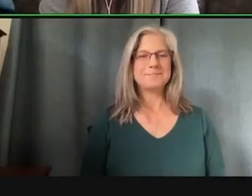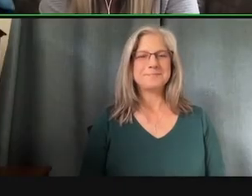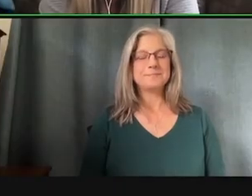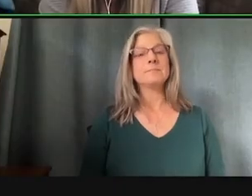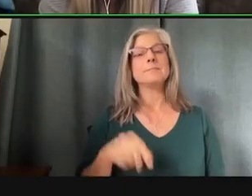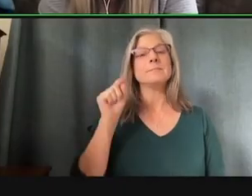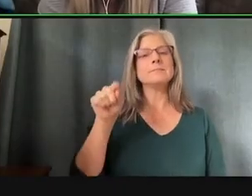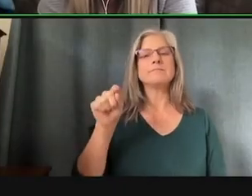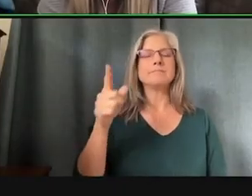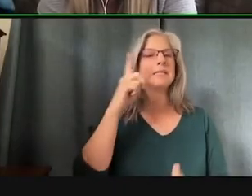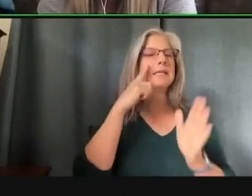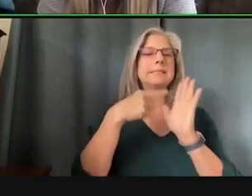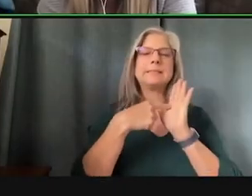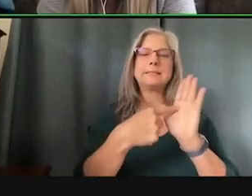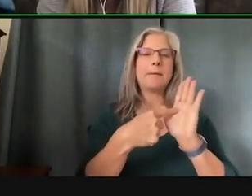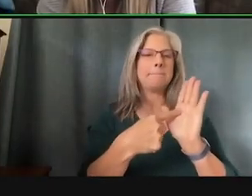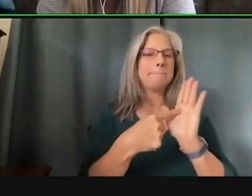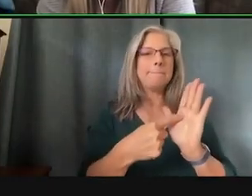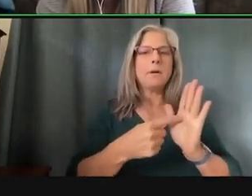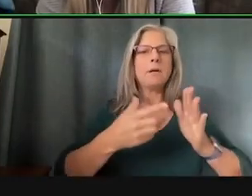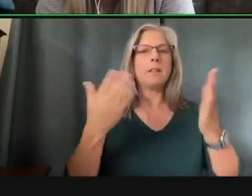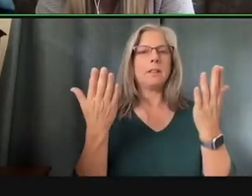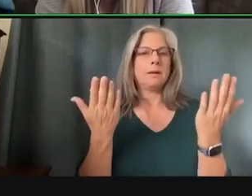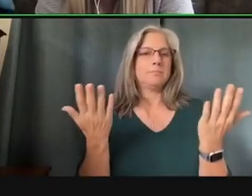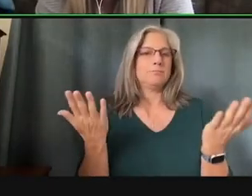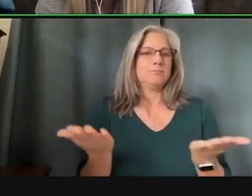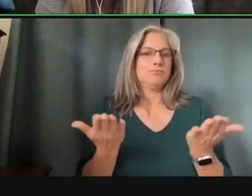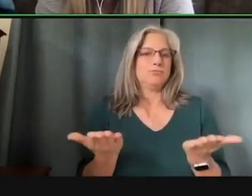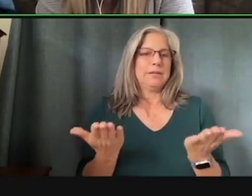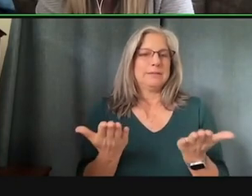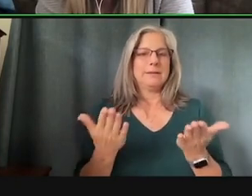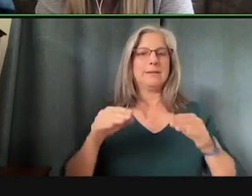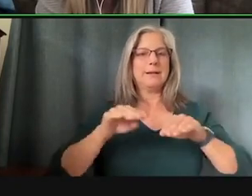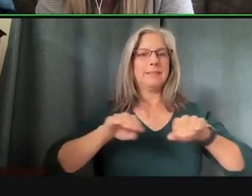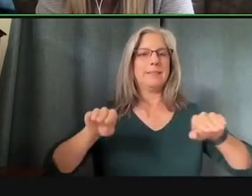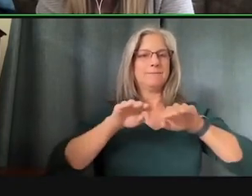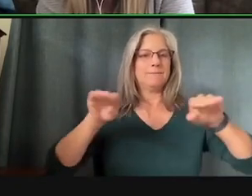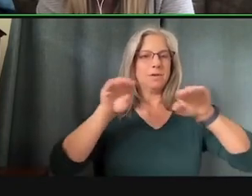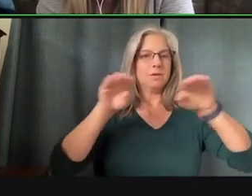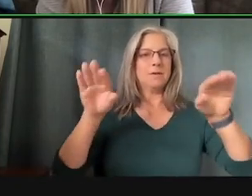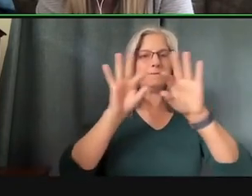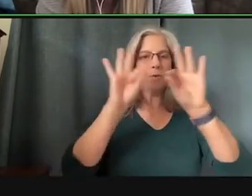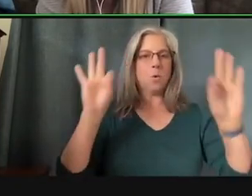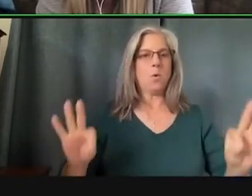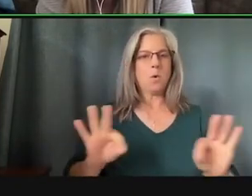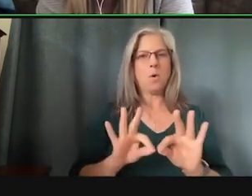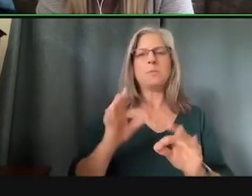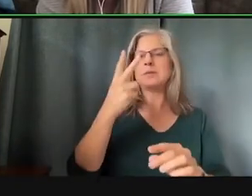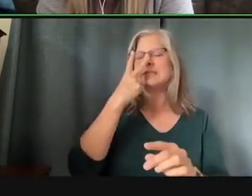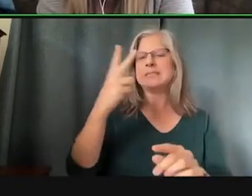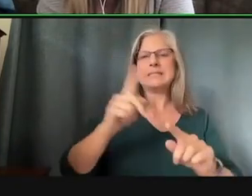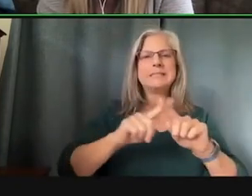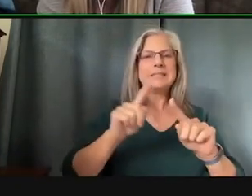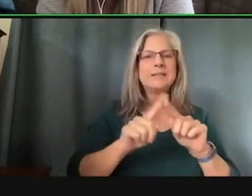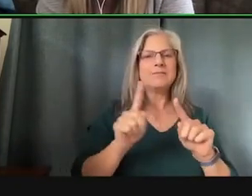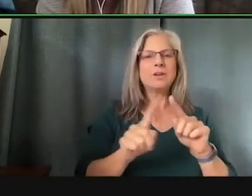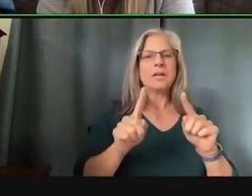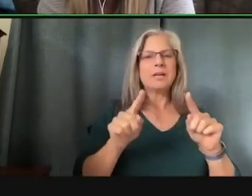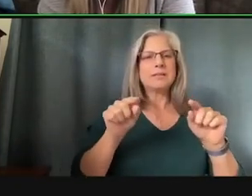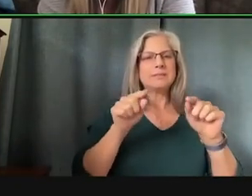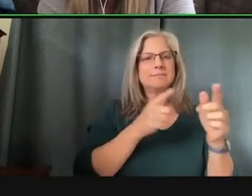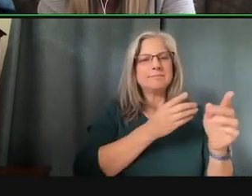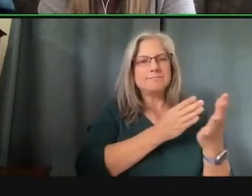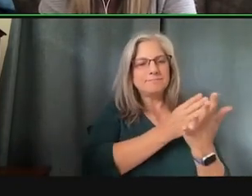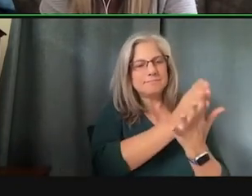This is just an example of what a present levels form might look like. Again, you'll see all those areas that we just discussed.